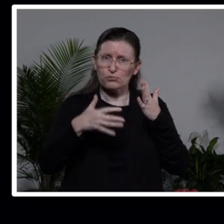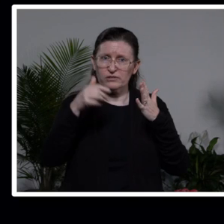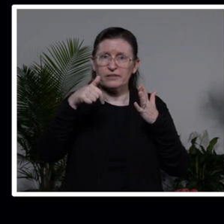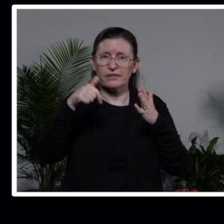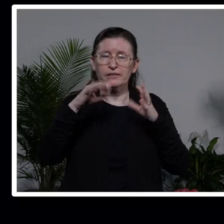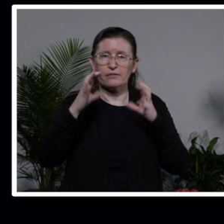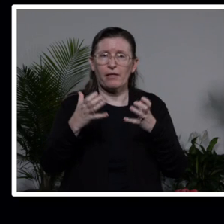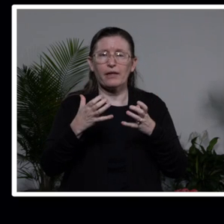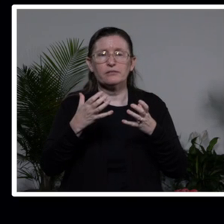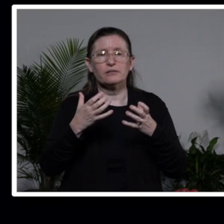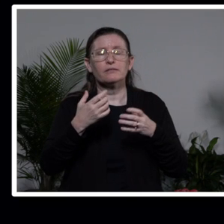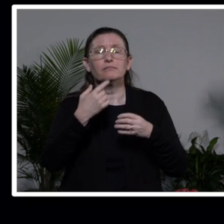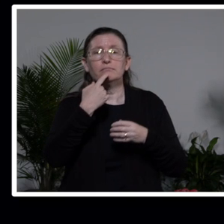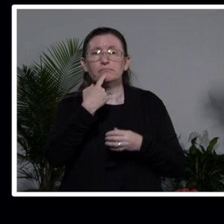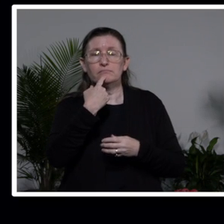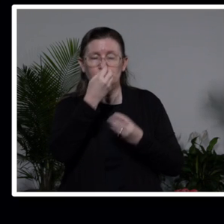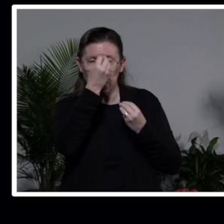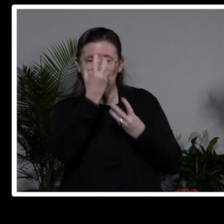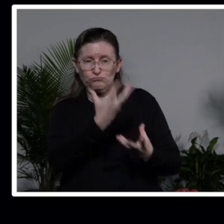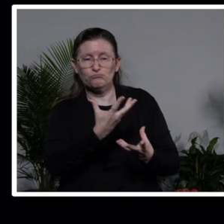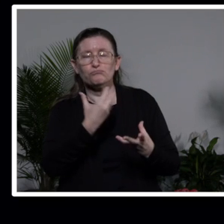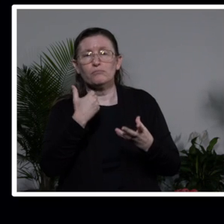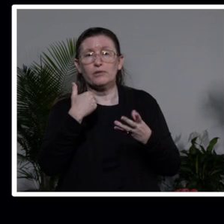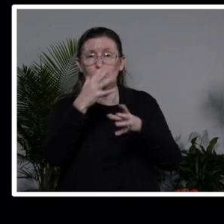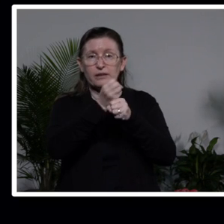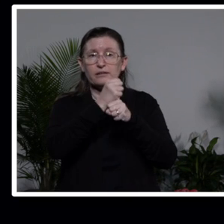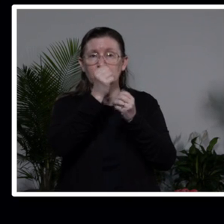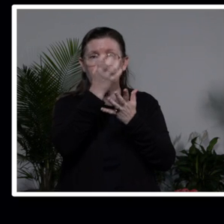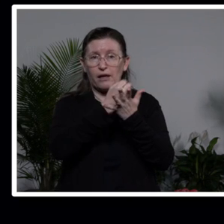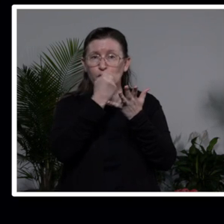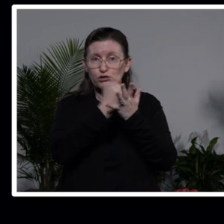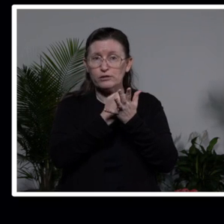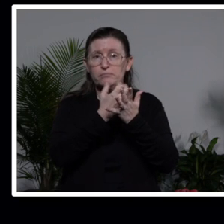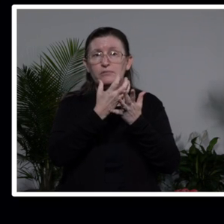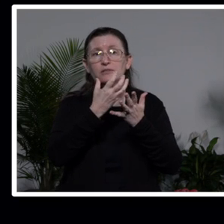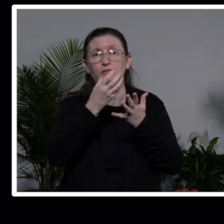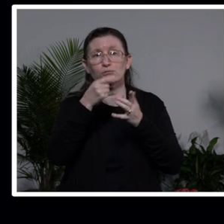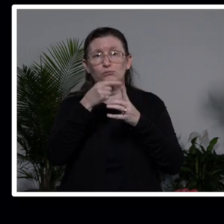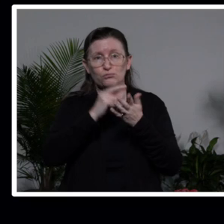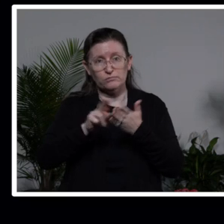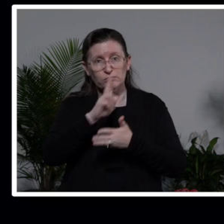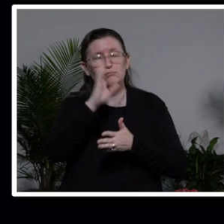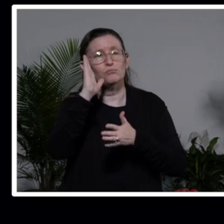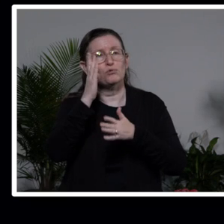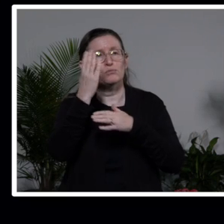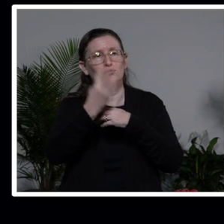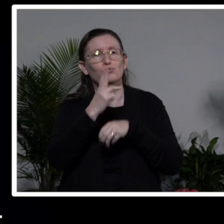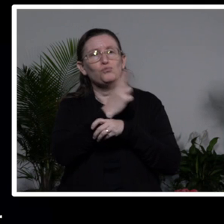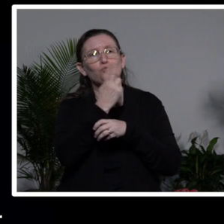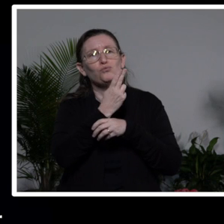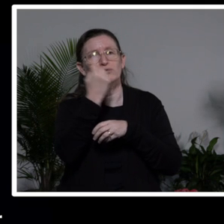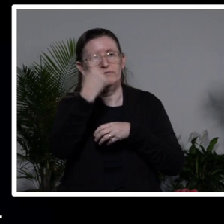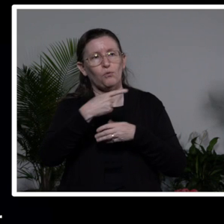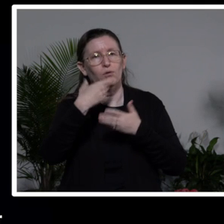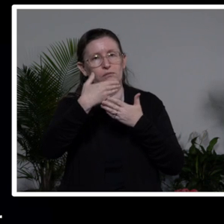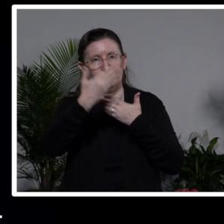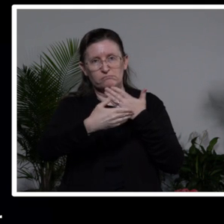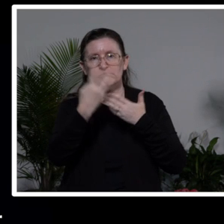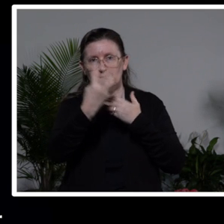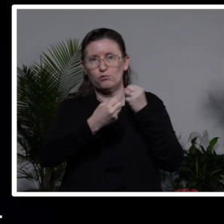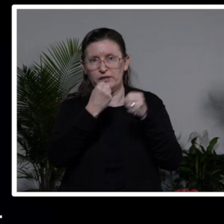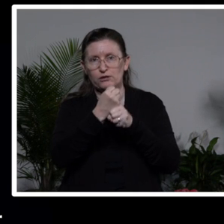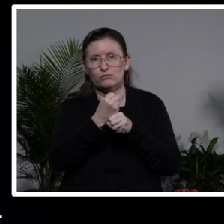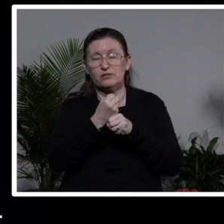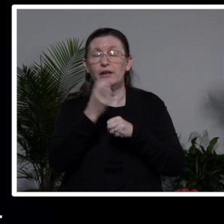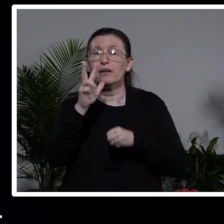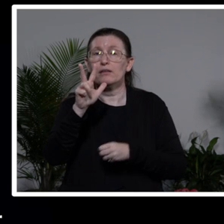A number of students in this class have reported that they are receiving scholarships to colleges and universities, which will be used over the